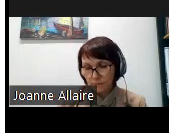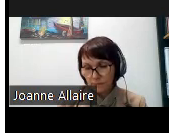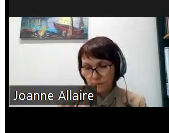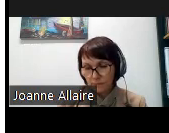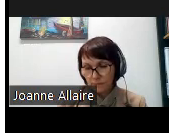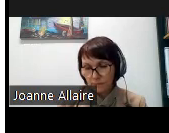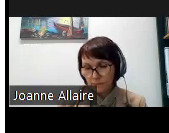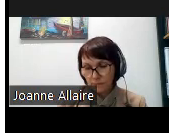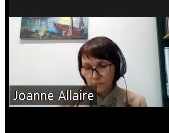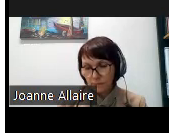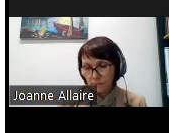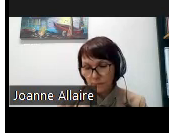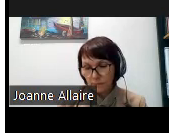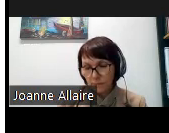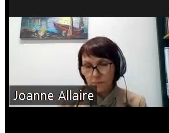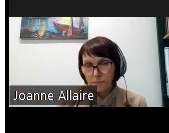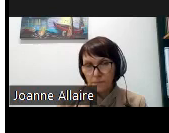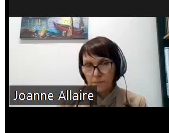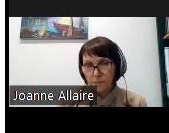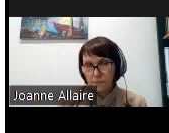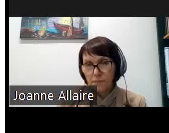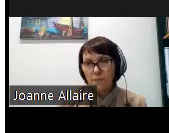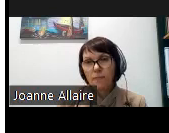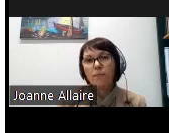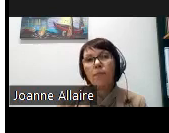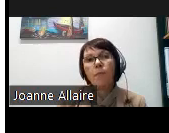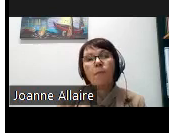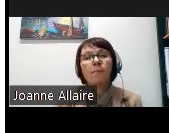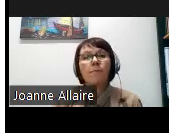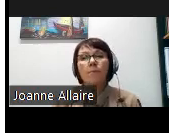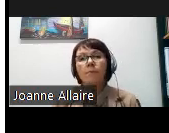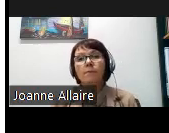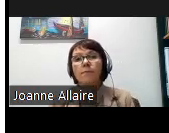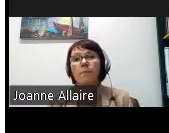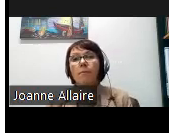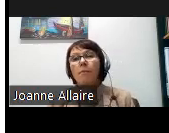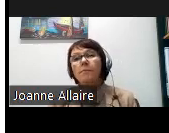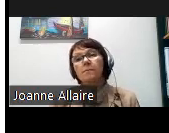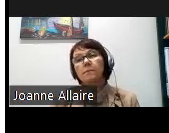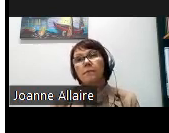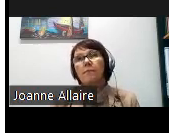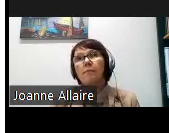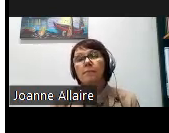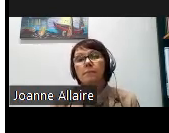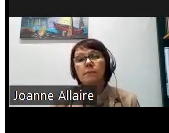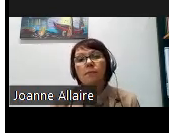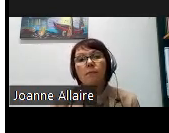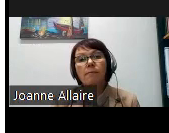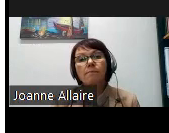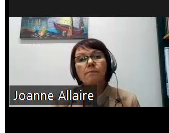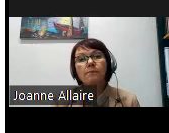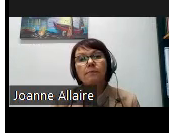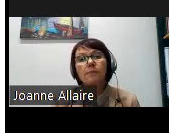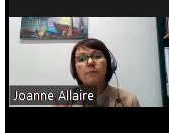images are ridiculously popular, and there's all sorts of different things that you can do to